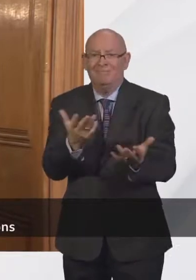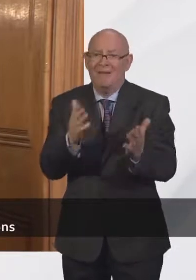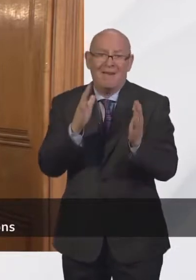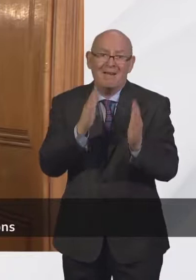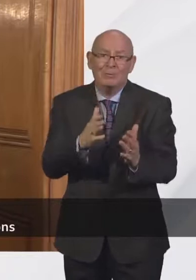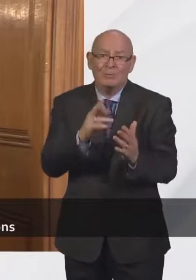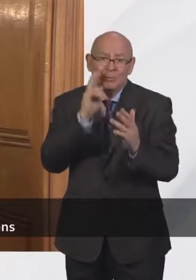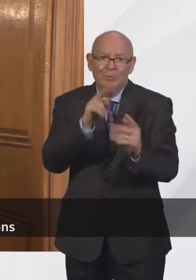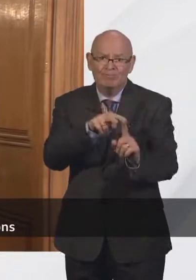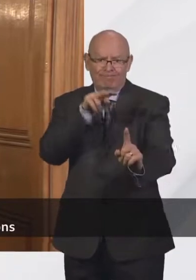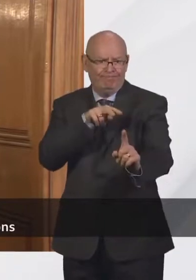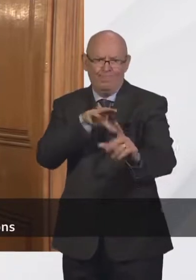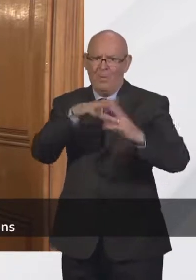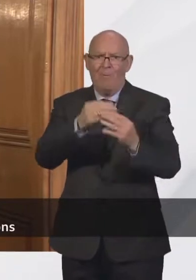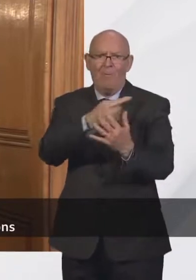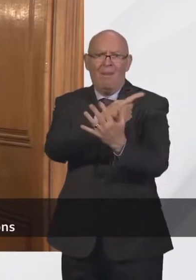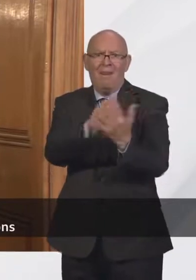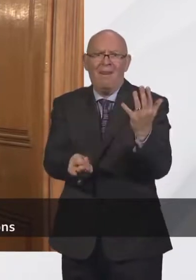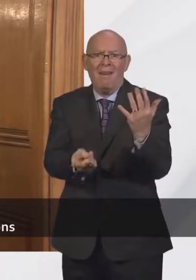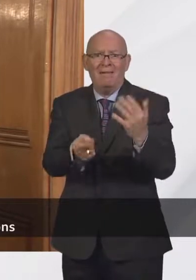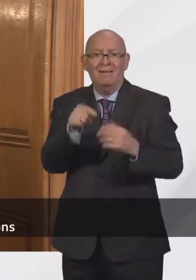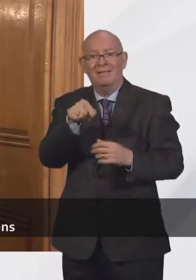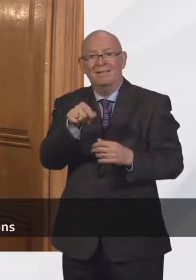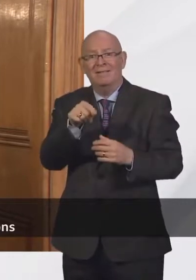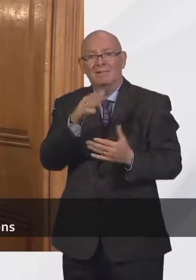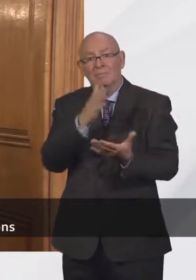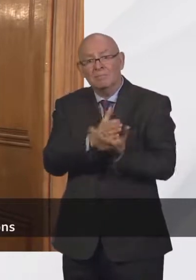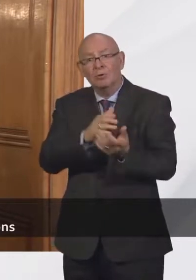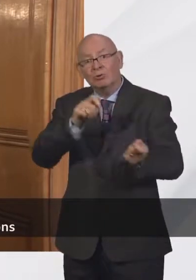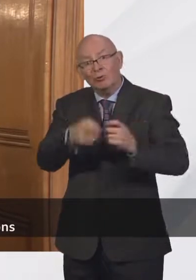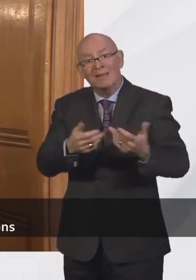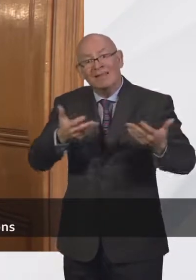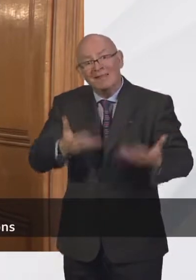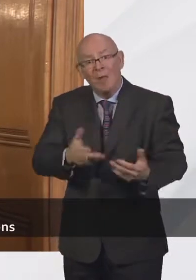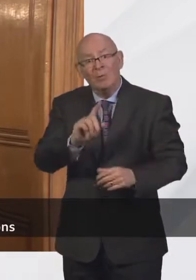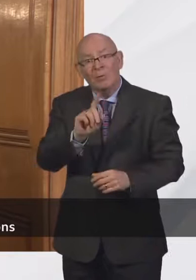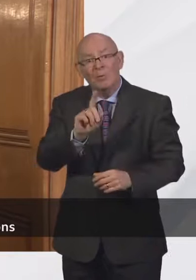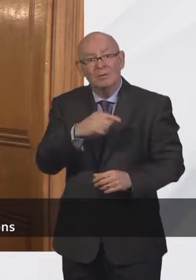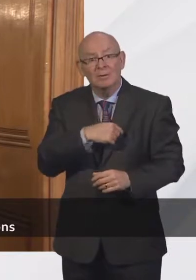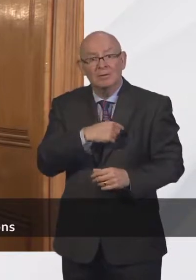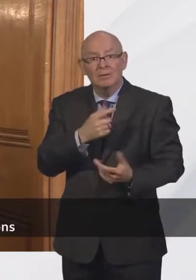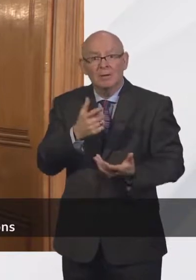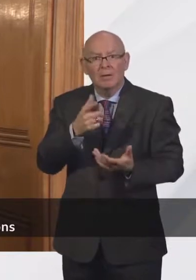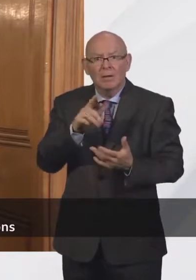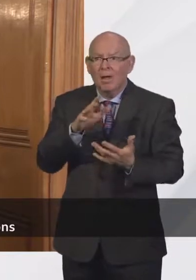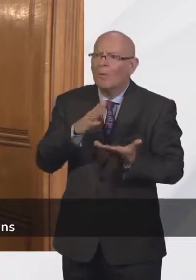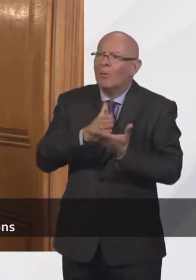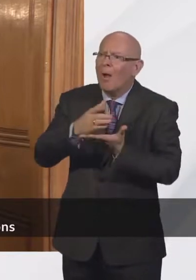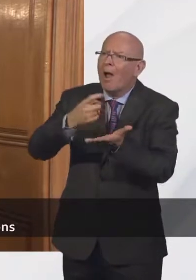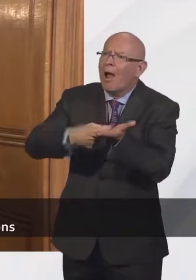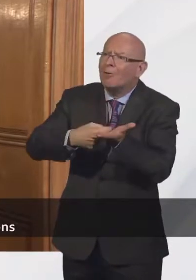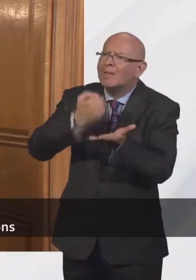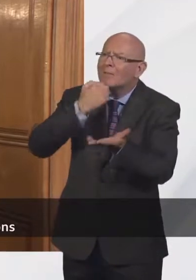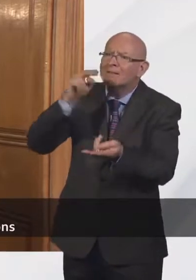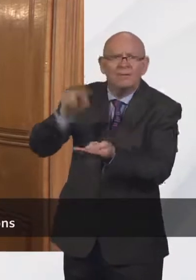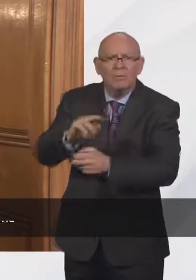the incidence of the disease throughout the population. Robert, so when 4 weeks ago or so it was 1 in 400, it's now